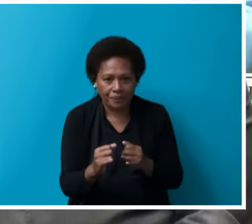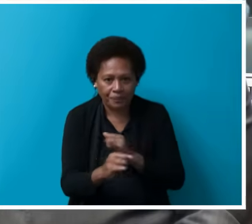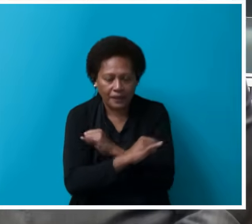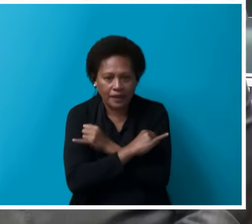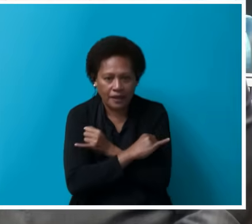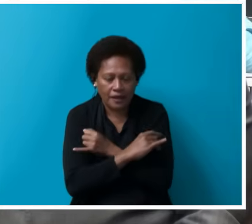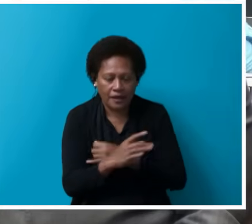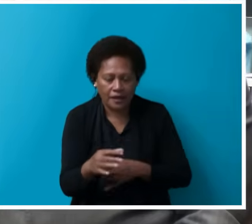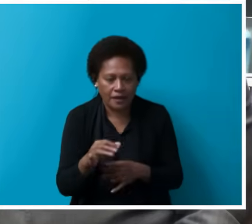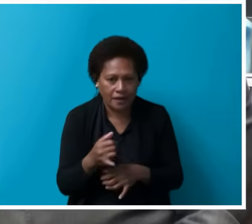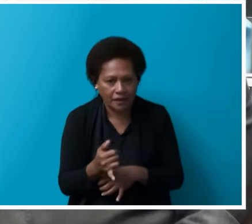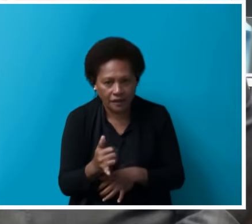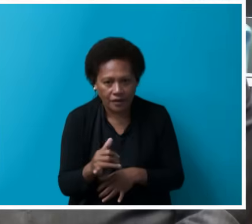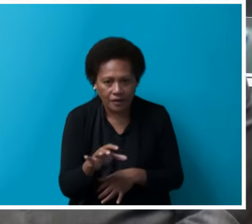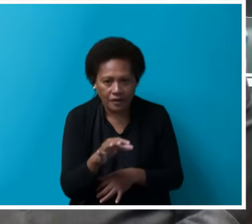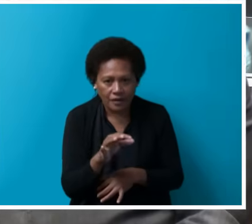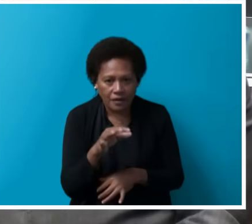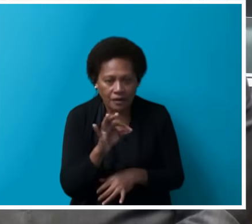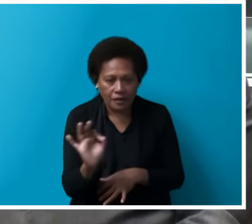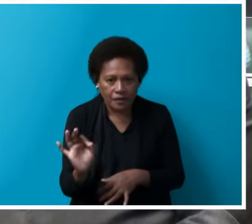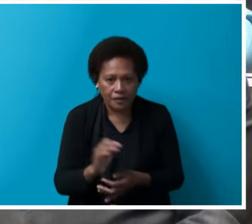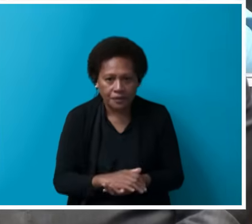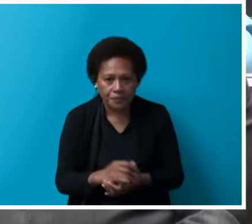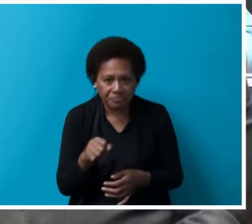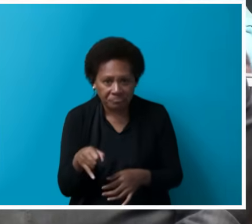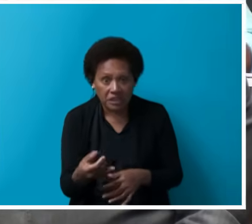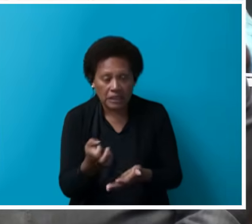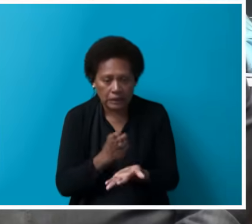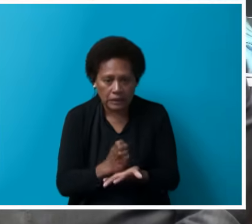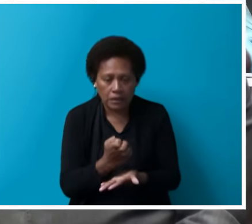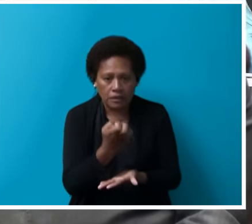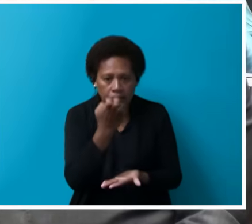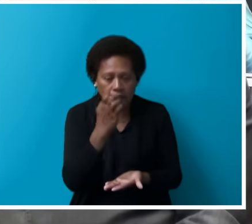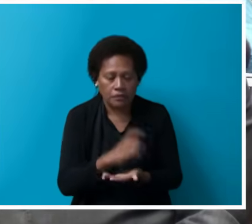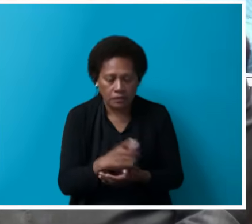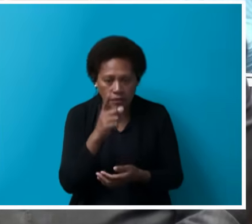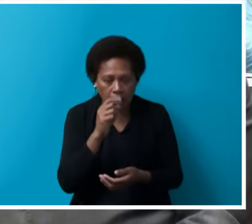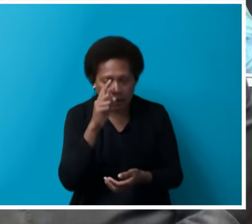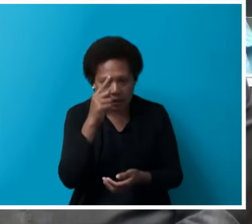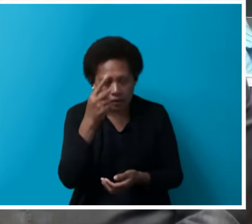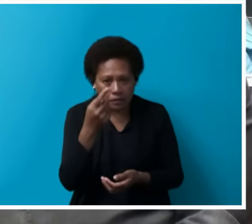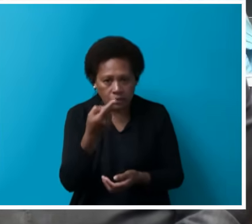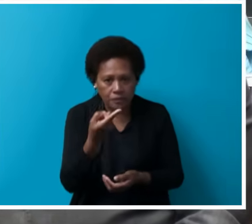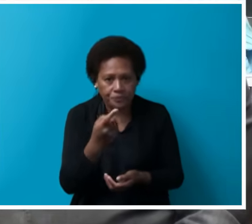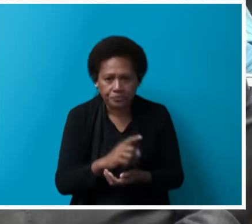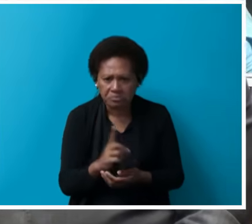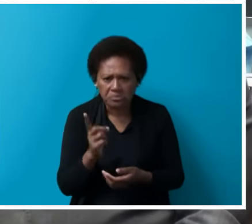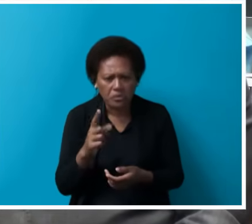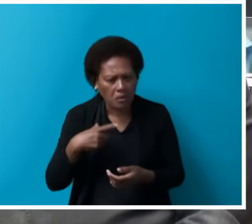this history because it's economics. You can understand why we did what we